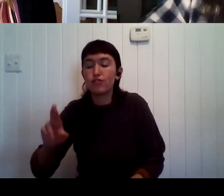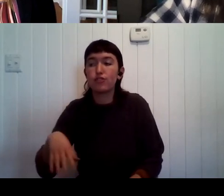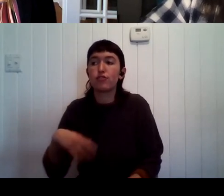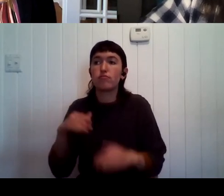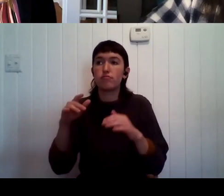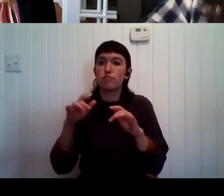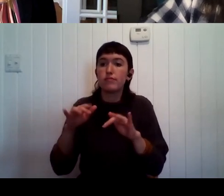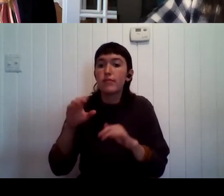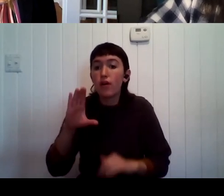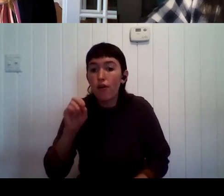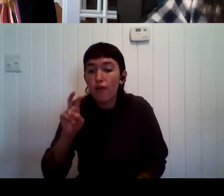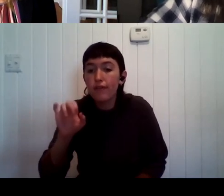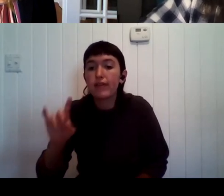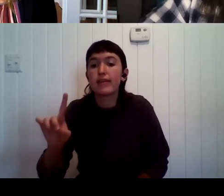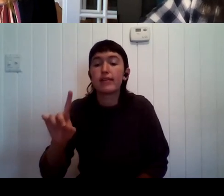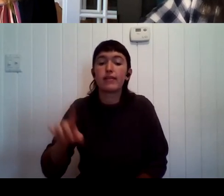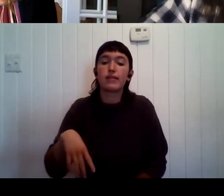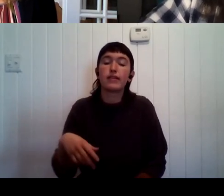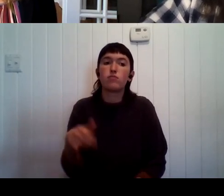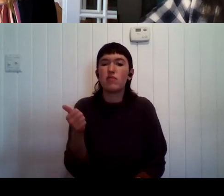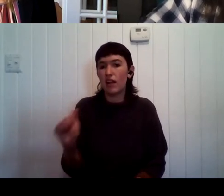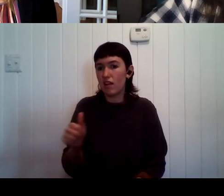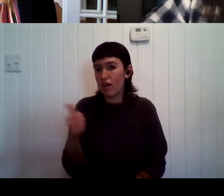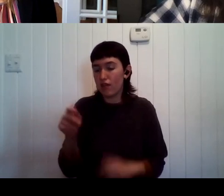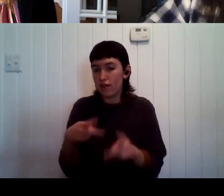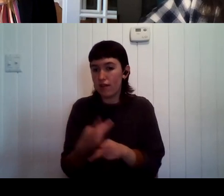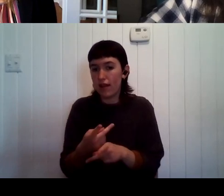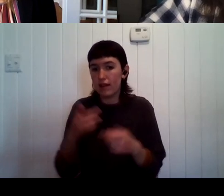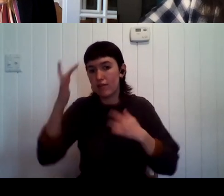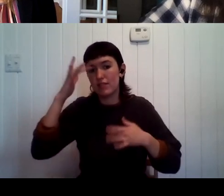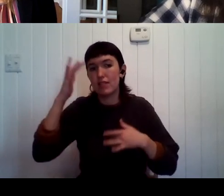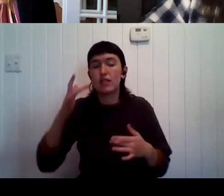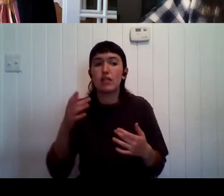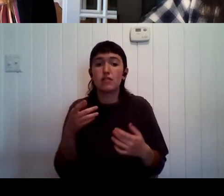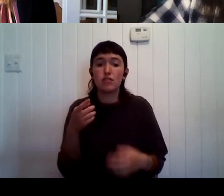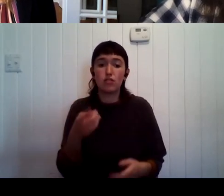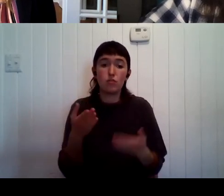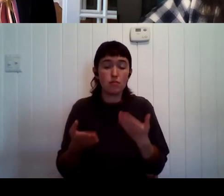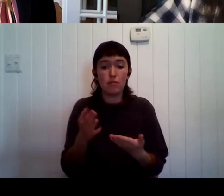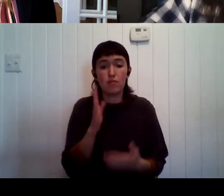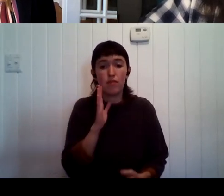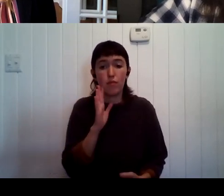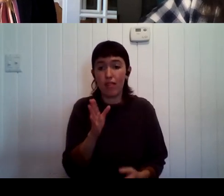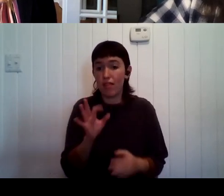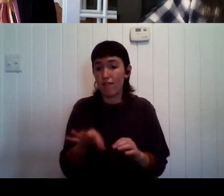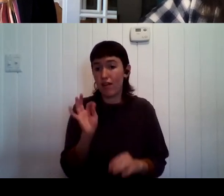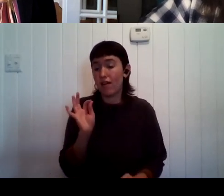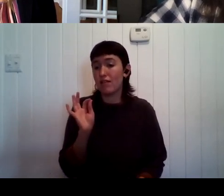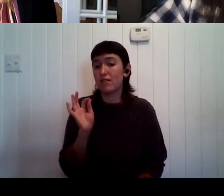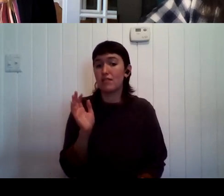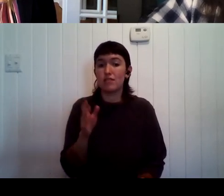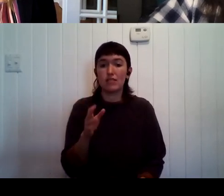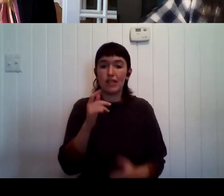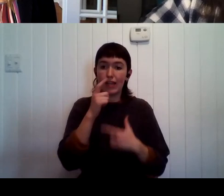or type in any other type of disease, you could probably find some really, really, really interesting